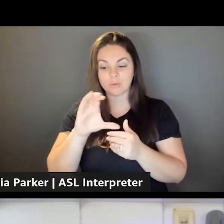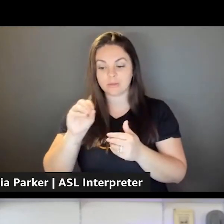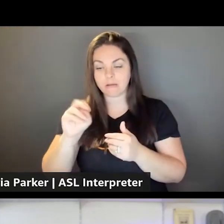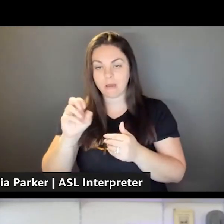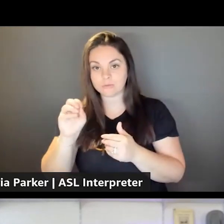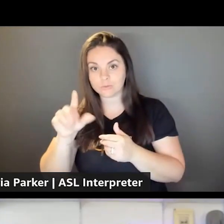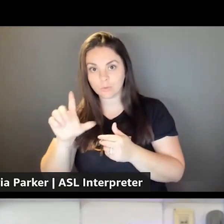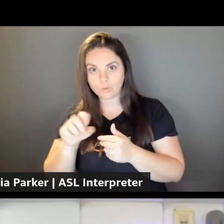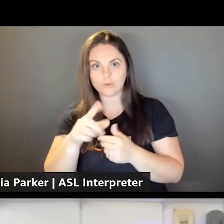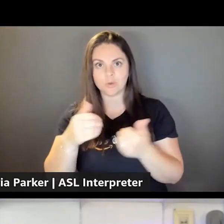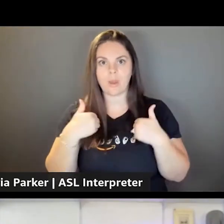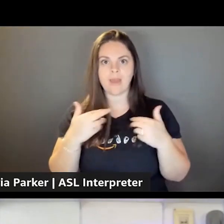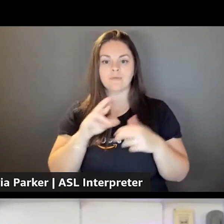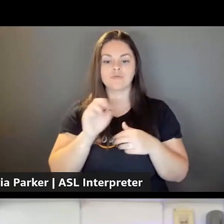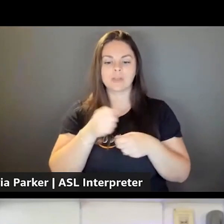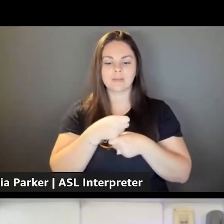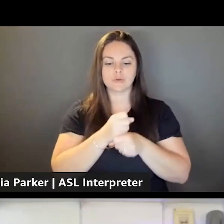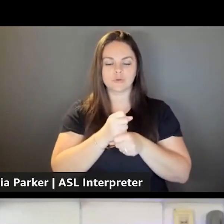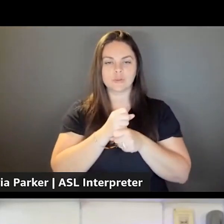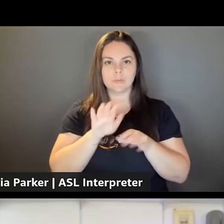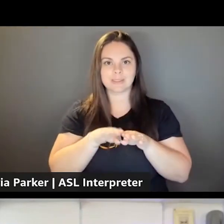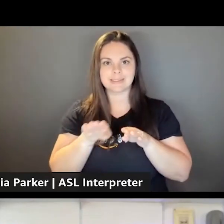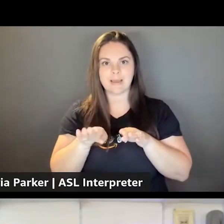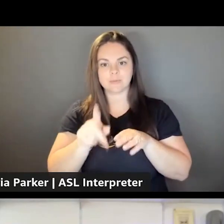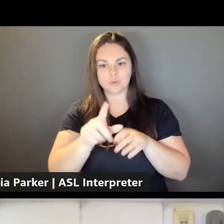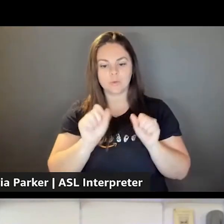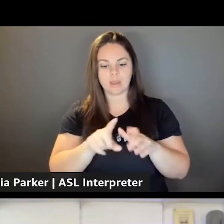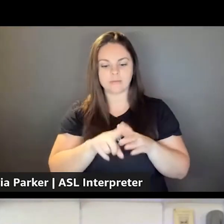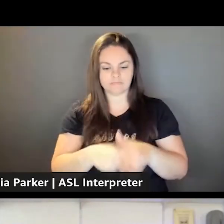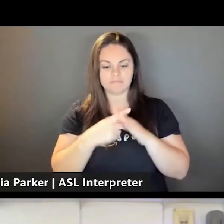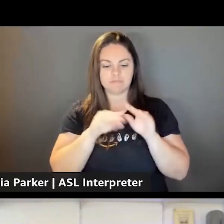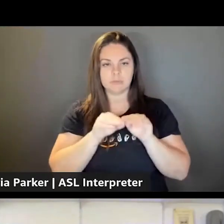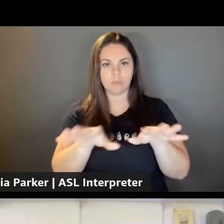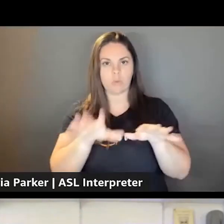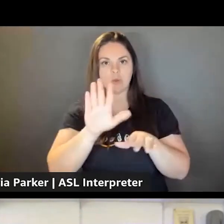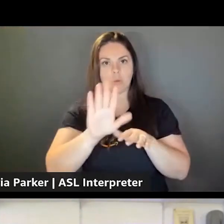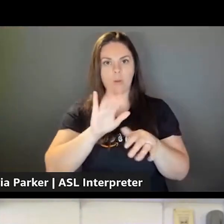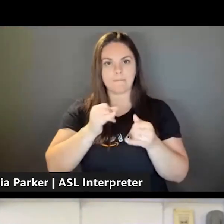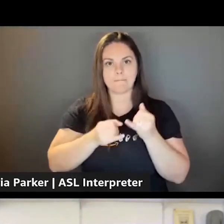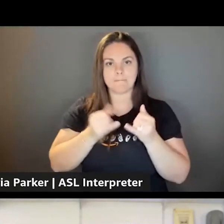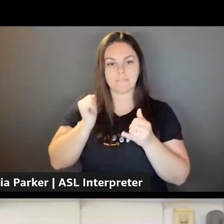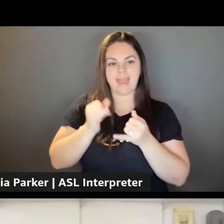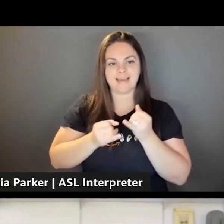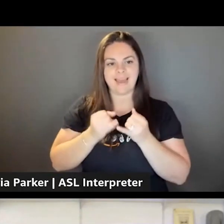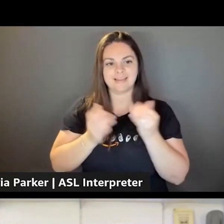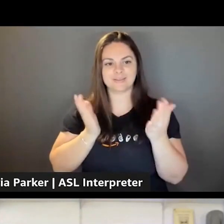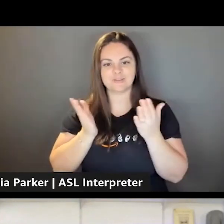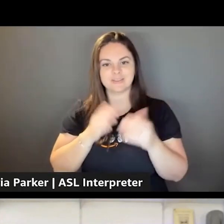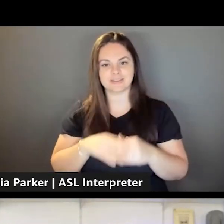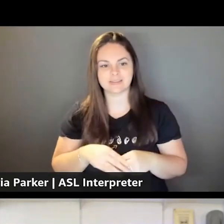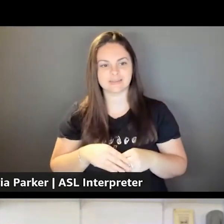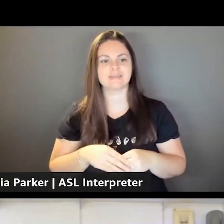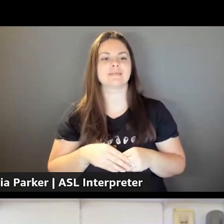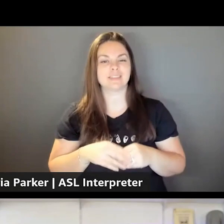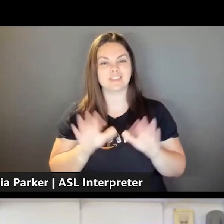can deploy your backend services. Yeah, Michael, it's great. I'm one of these I